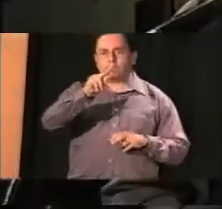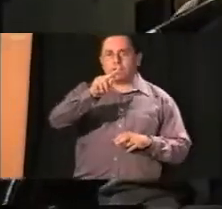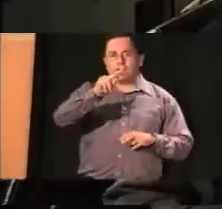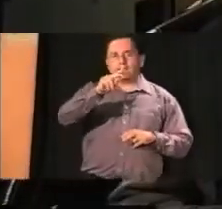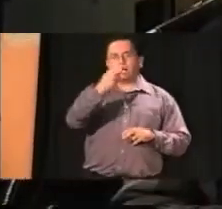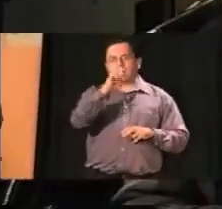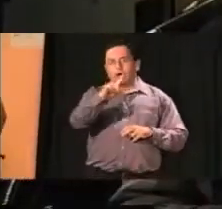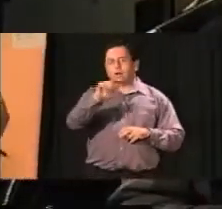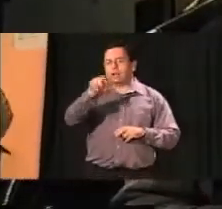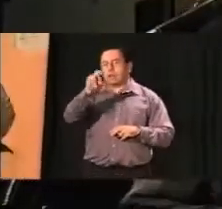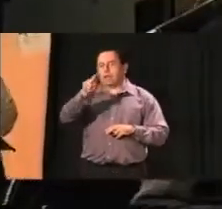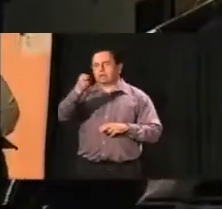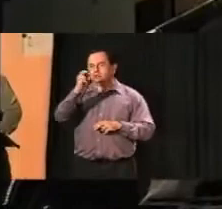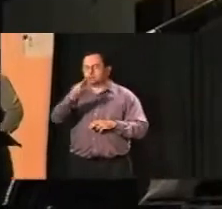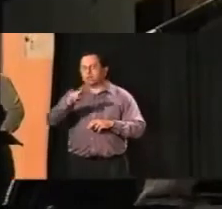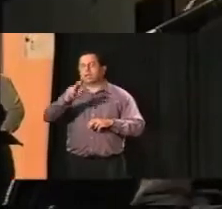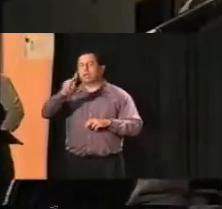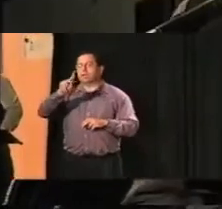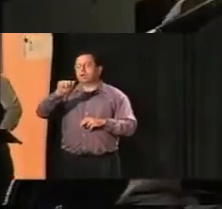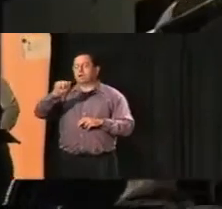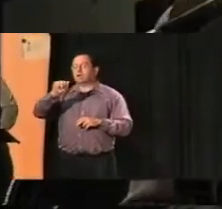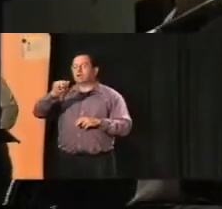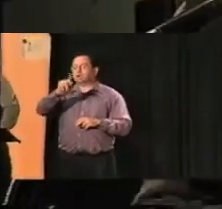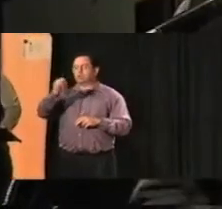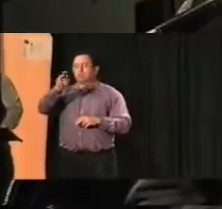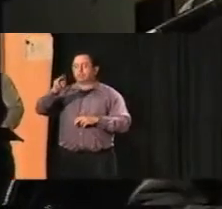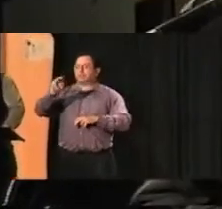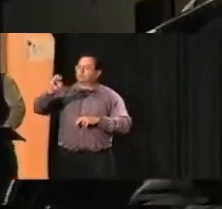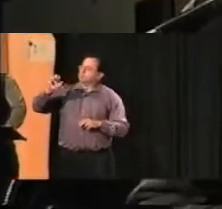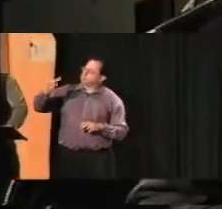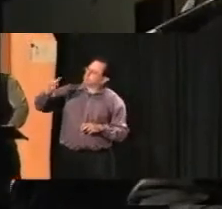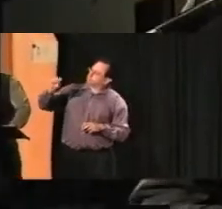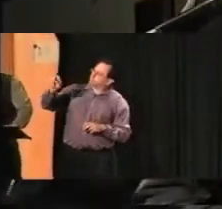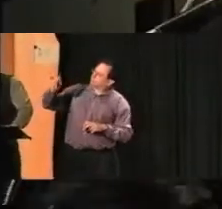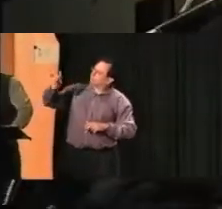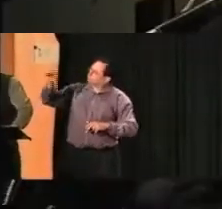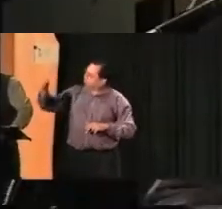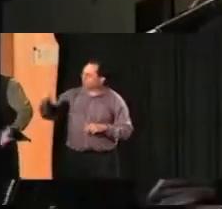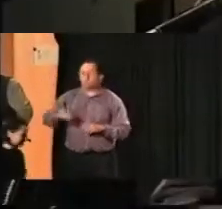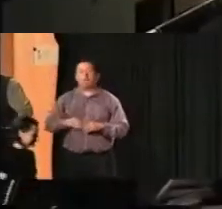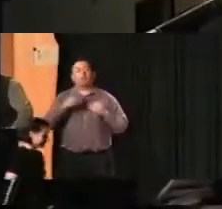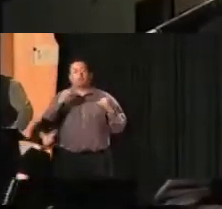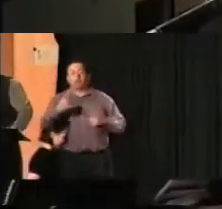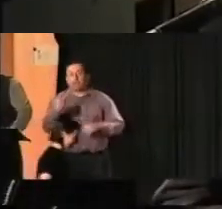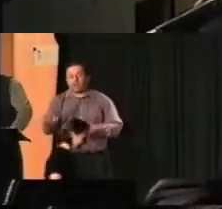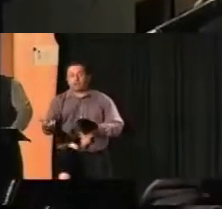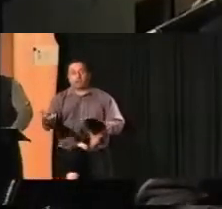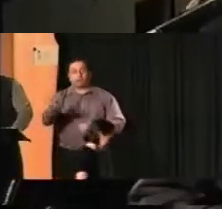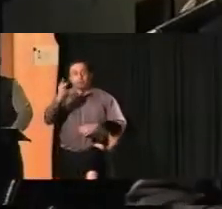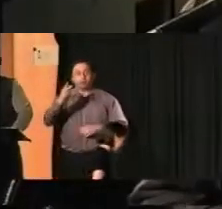Shane, and Kazumi Soroko. We'll be now treated to three structured